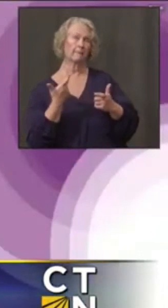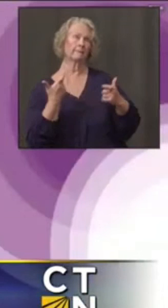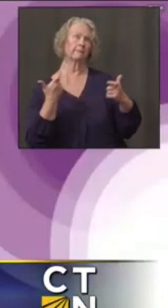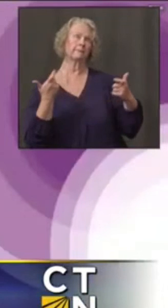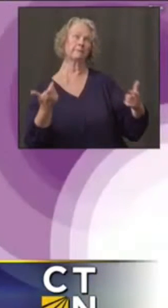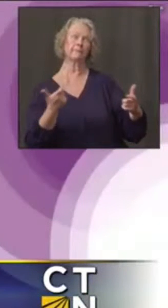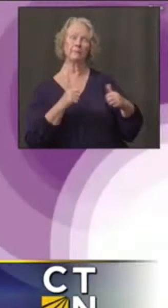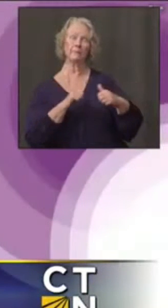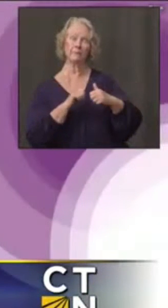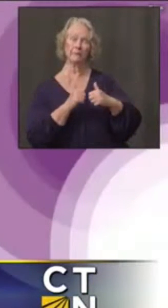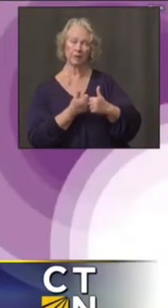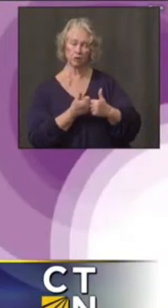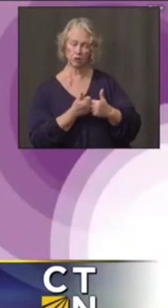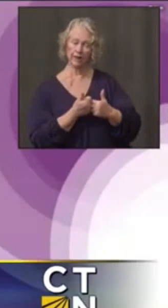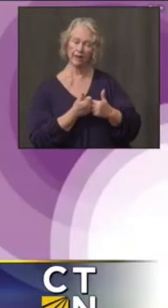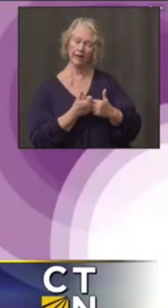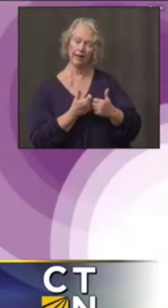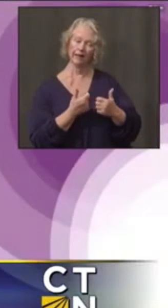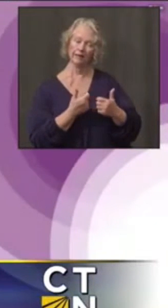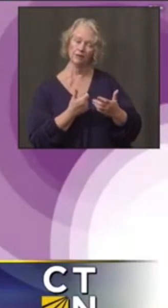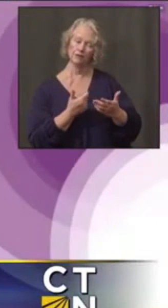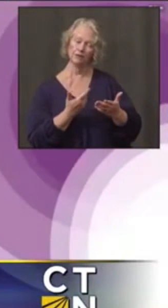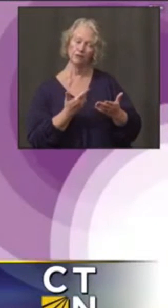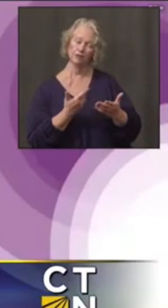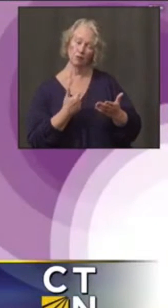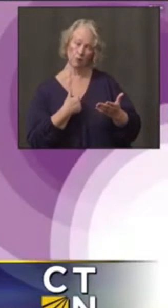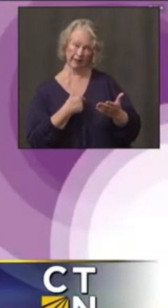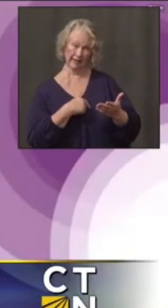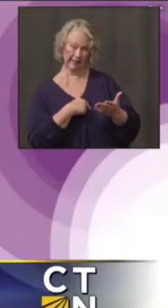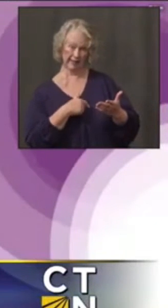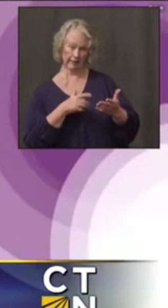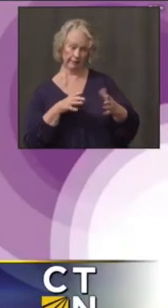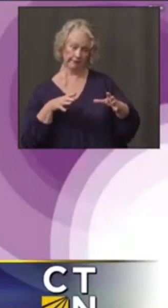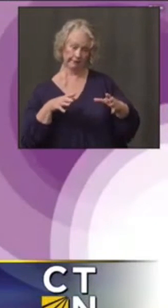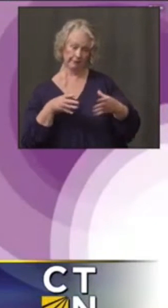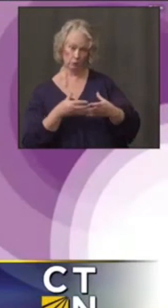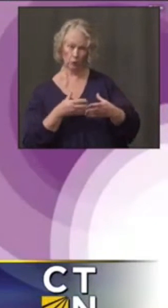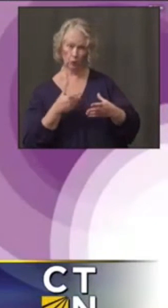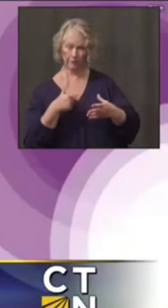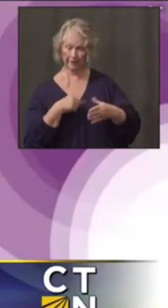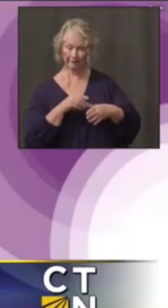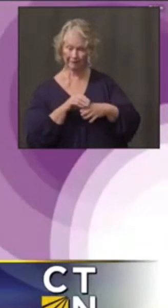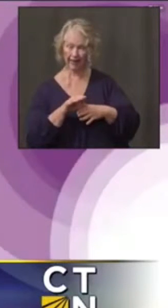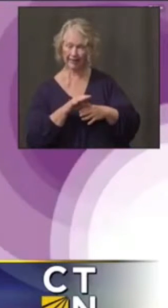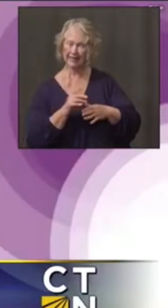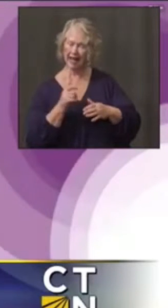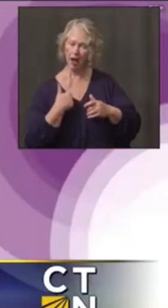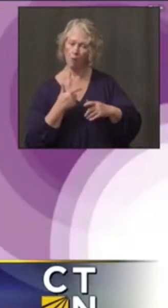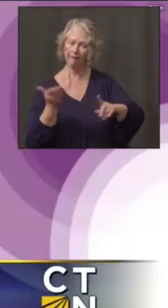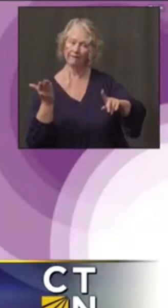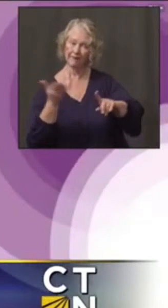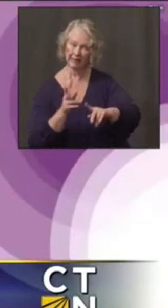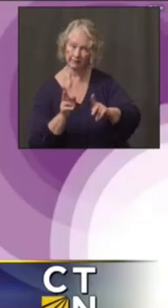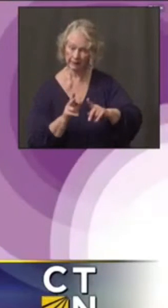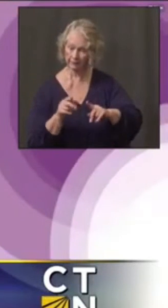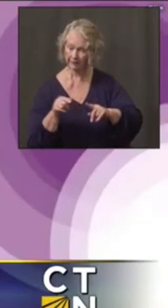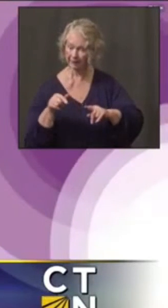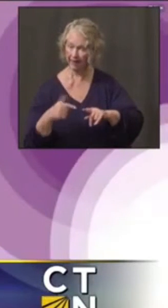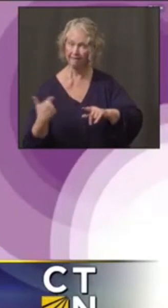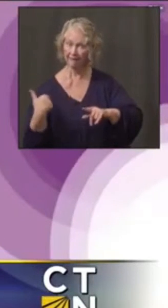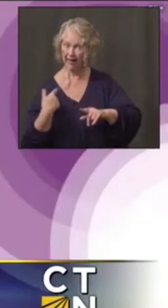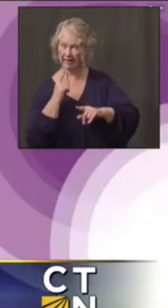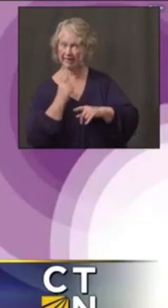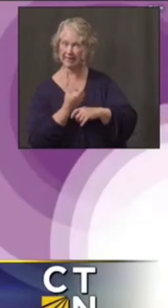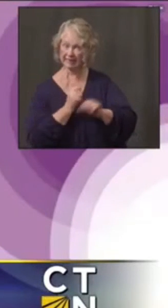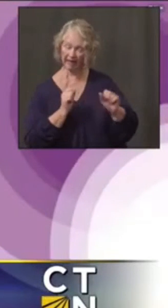have as an advisory group is just that. It's how do we assure or convince people that this vaccine is safe? I will